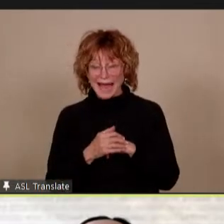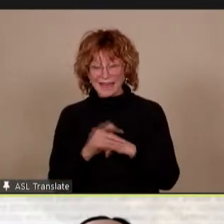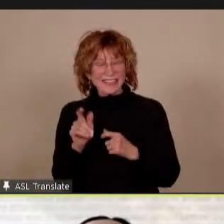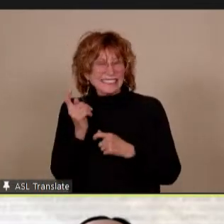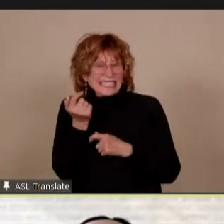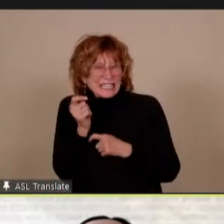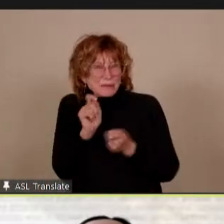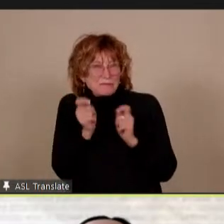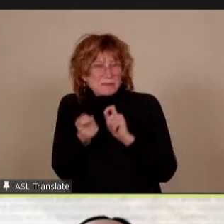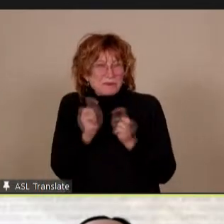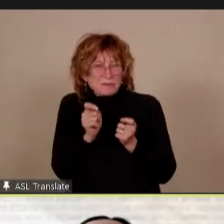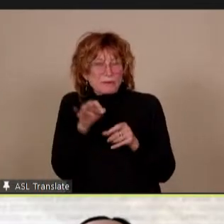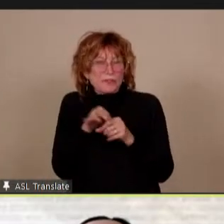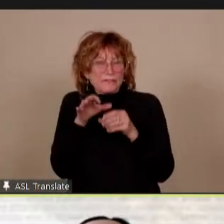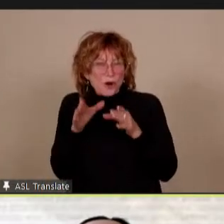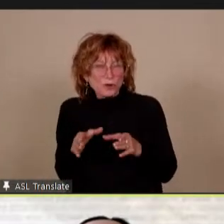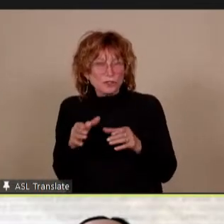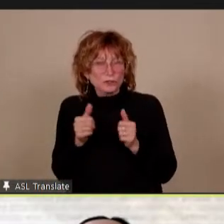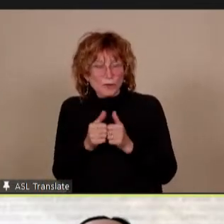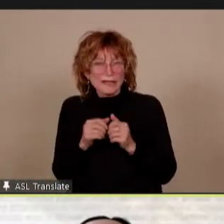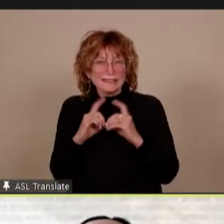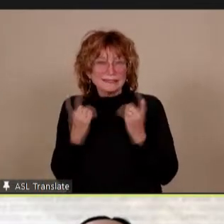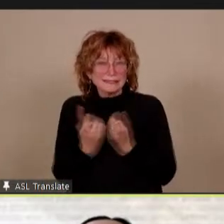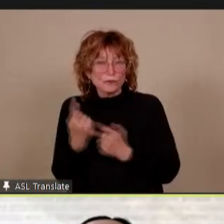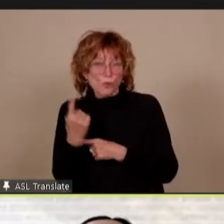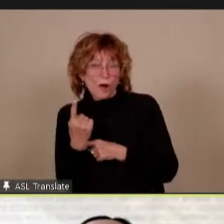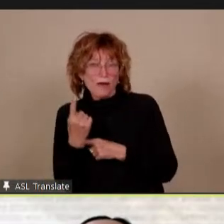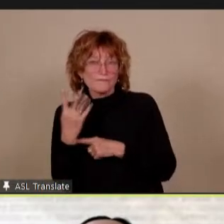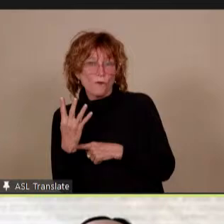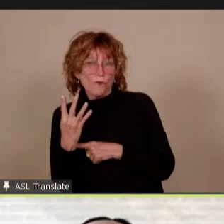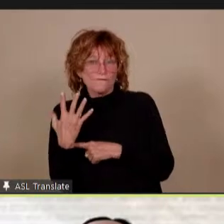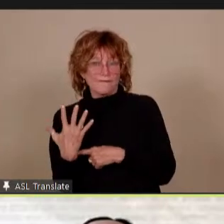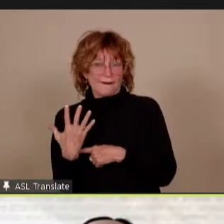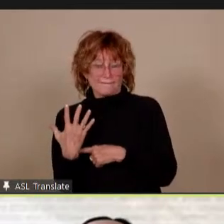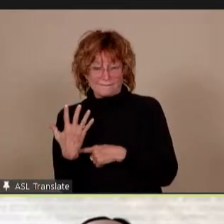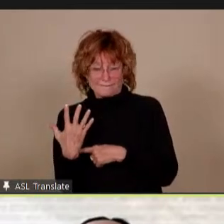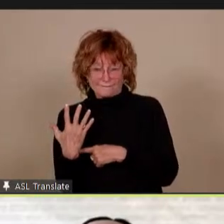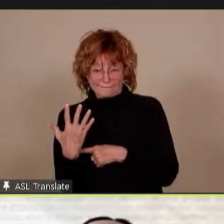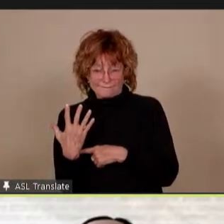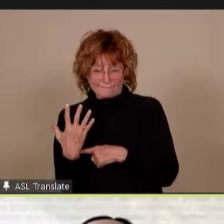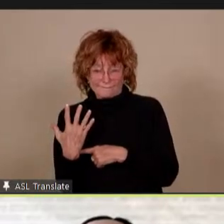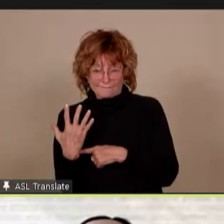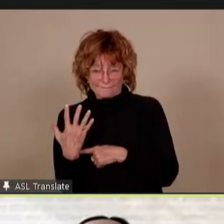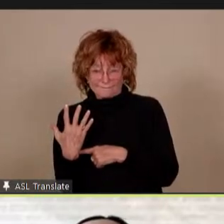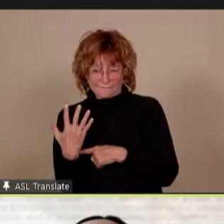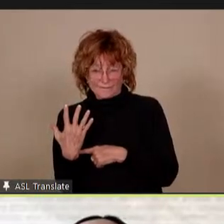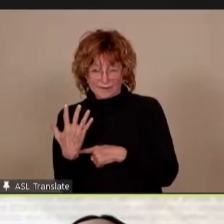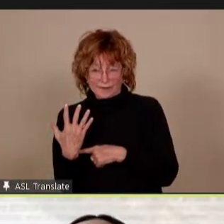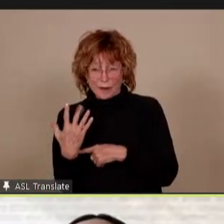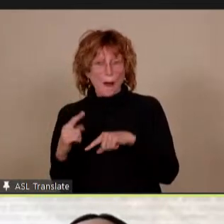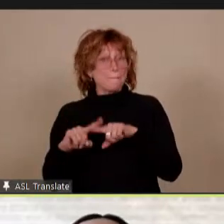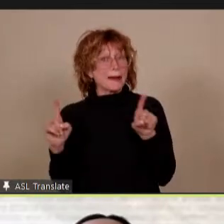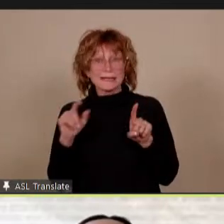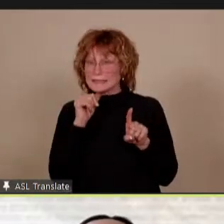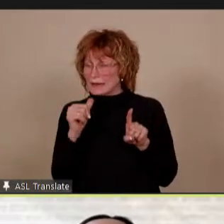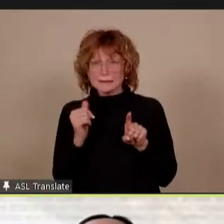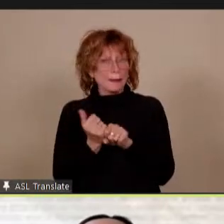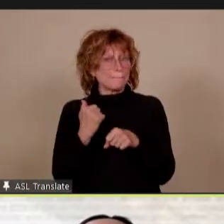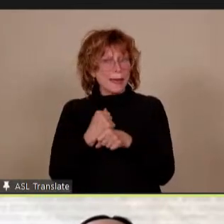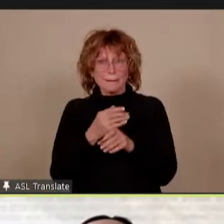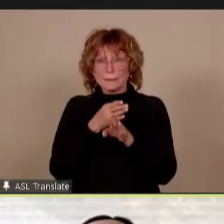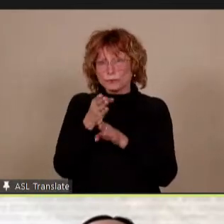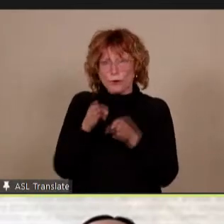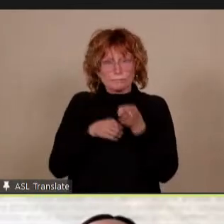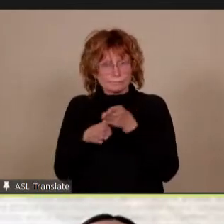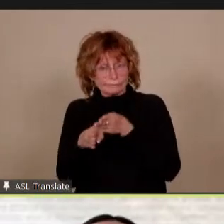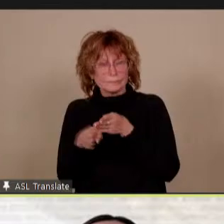of the voters moving between districts 1, 4, and 5. It does not create a majority-minority